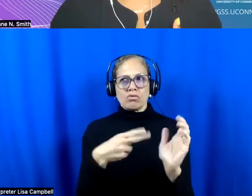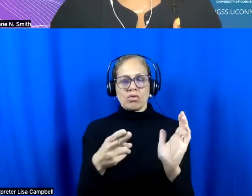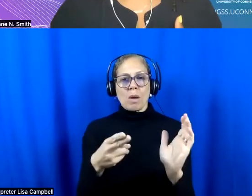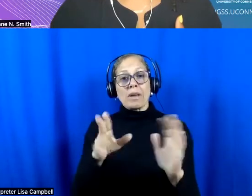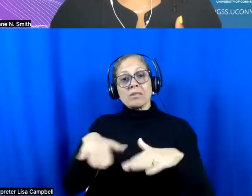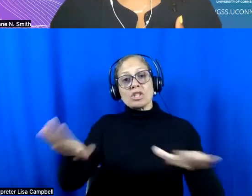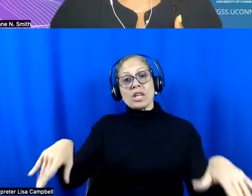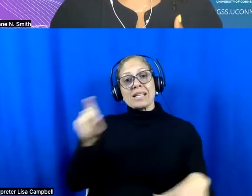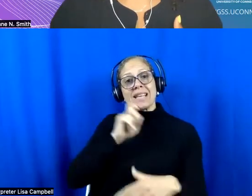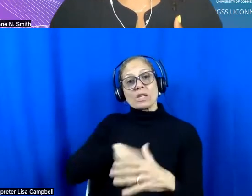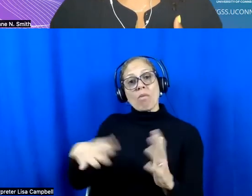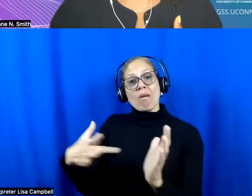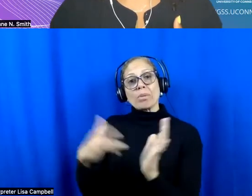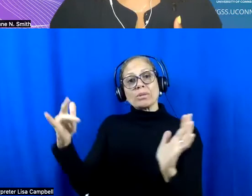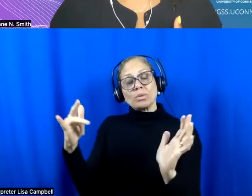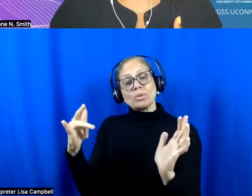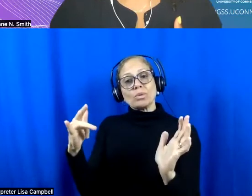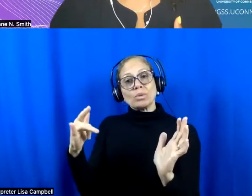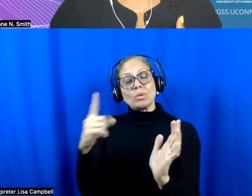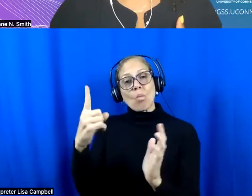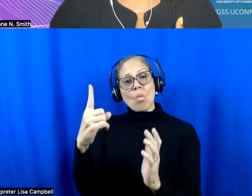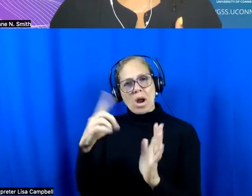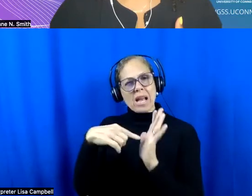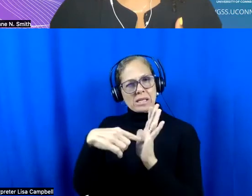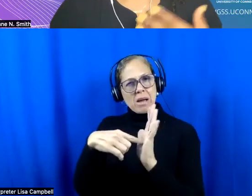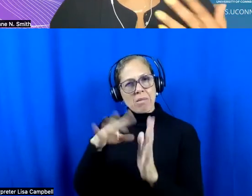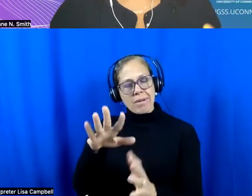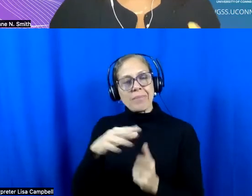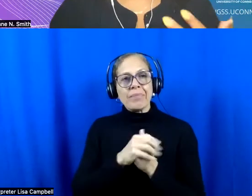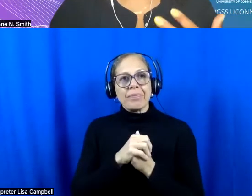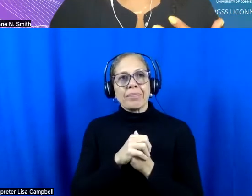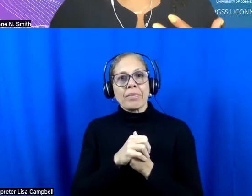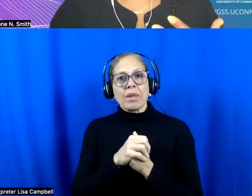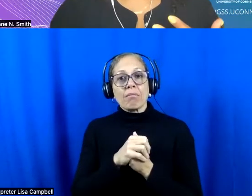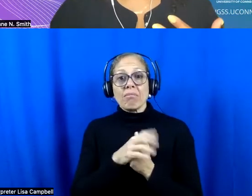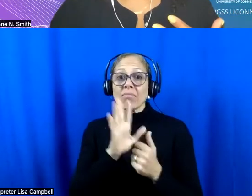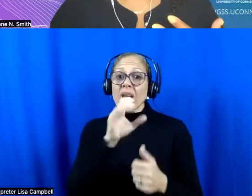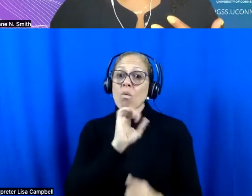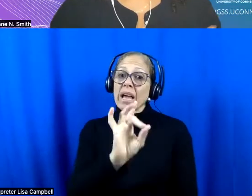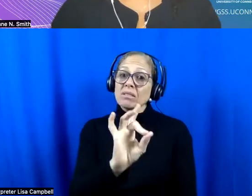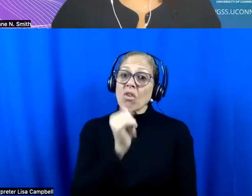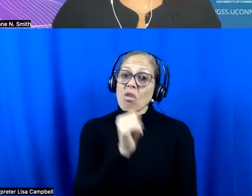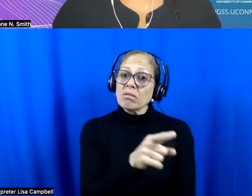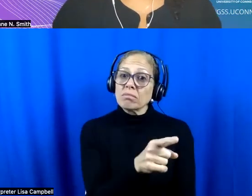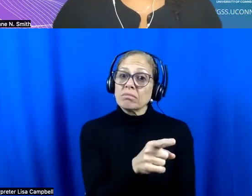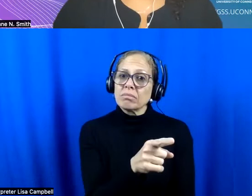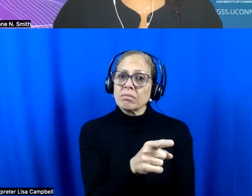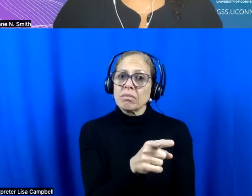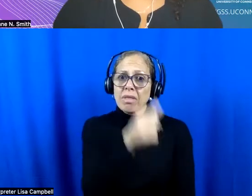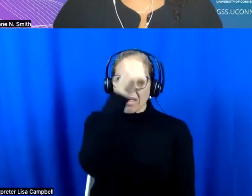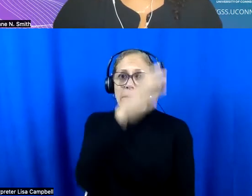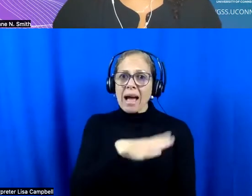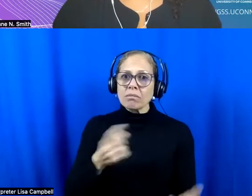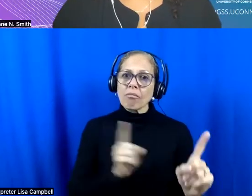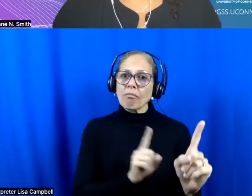sexual abuse, and the one example that I'll use is, again, an eight-year-old, and, you know, she knew this man was following